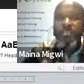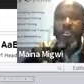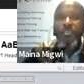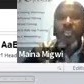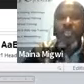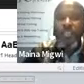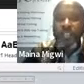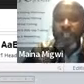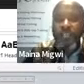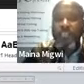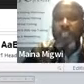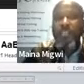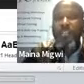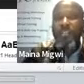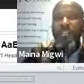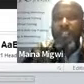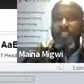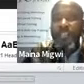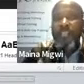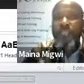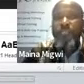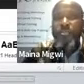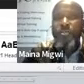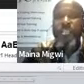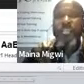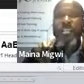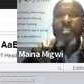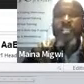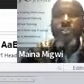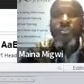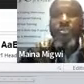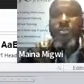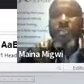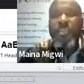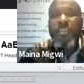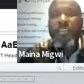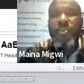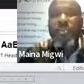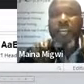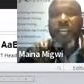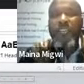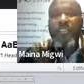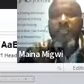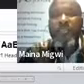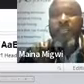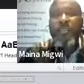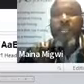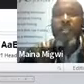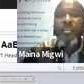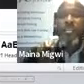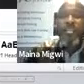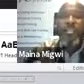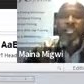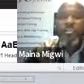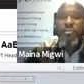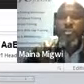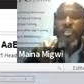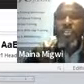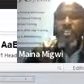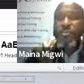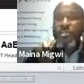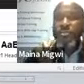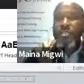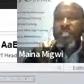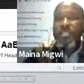There is freedom and flexibility regarding procedure and decisions within ethical guidelines.